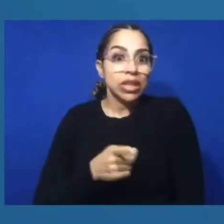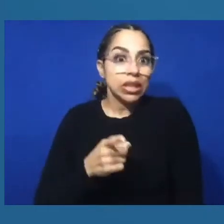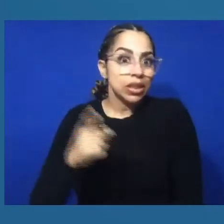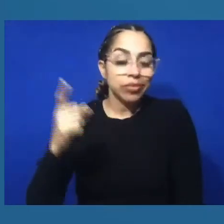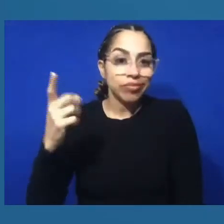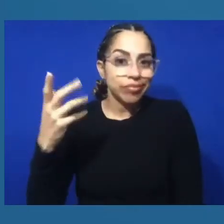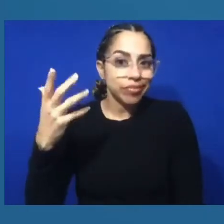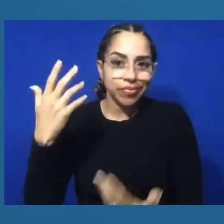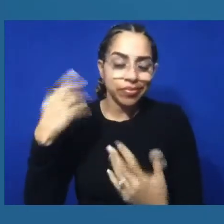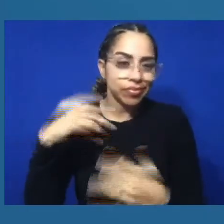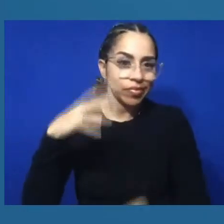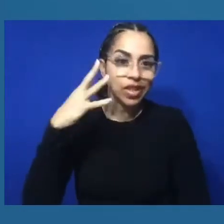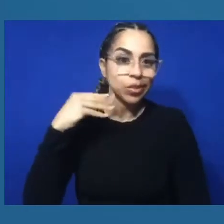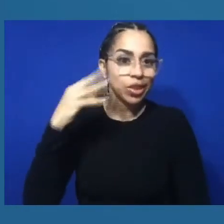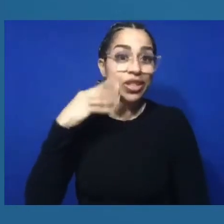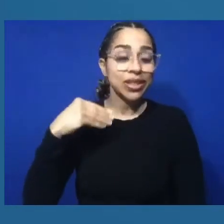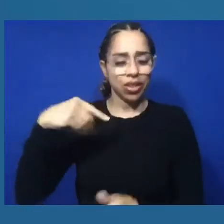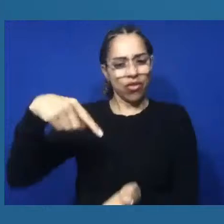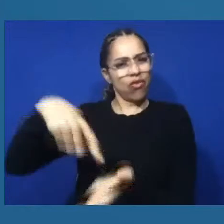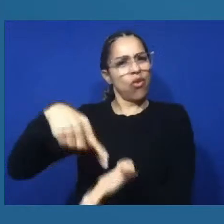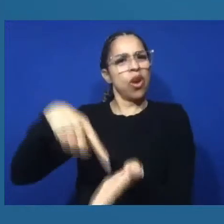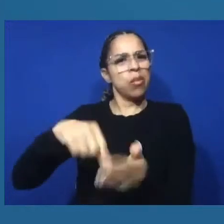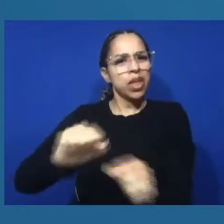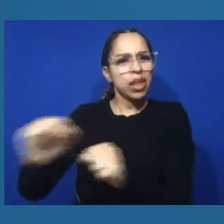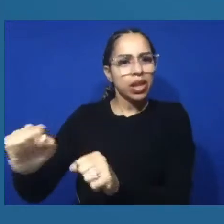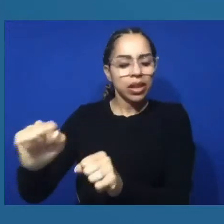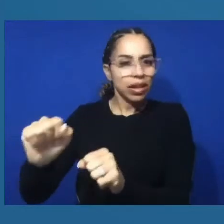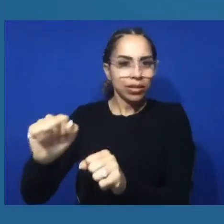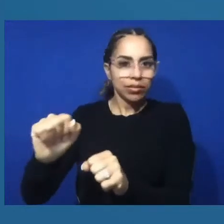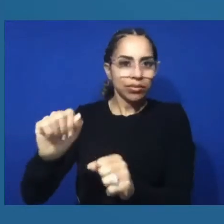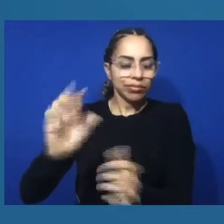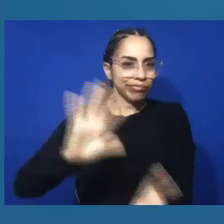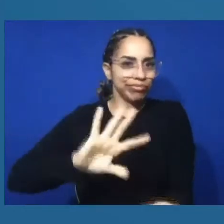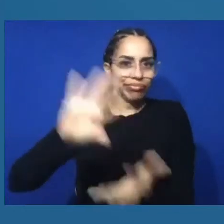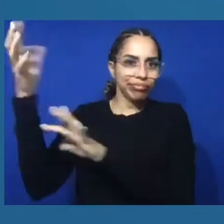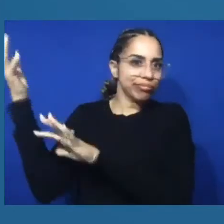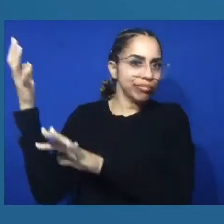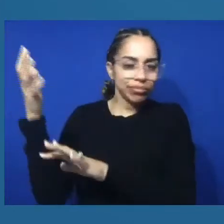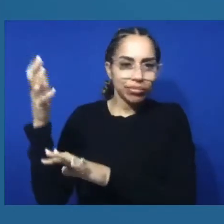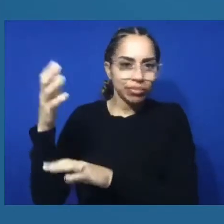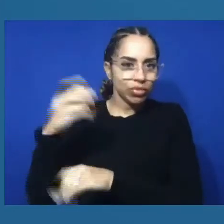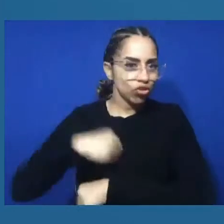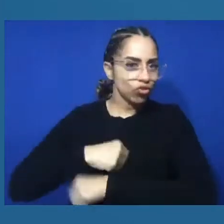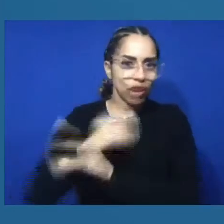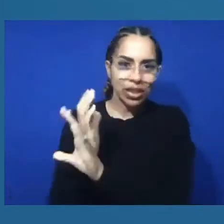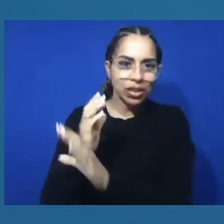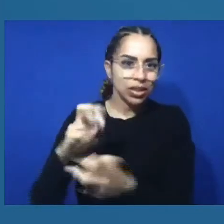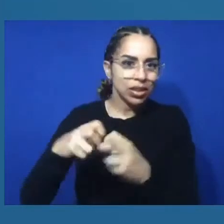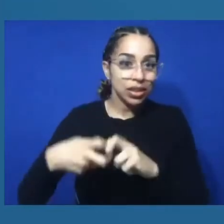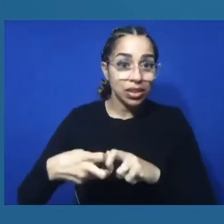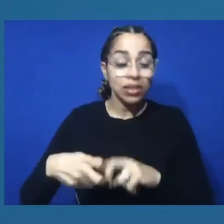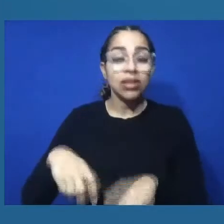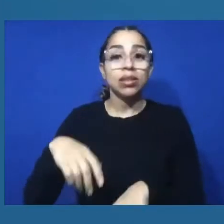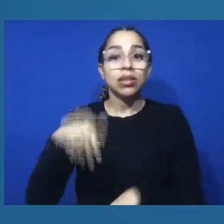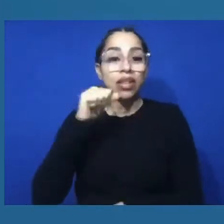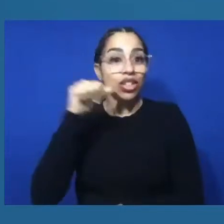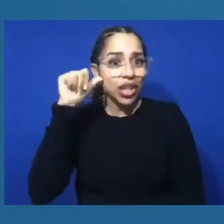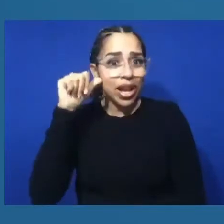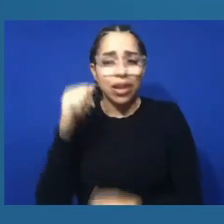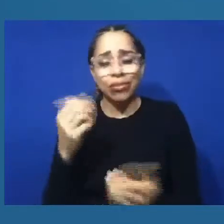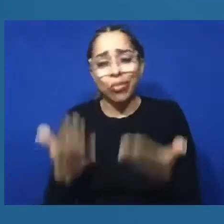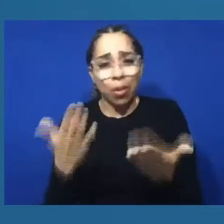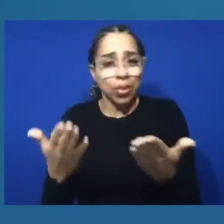an affordability crisis, and what I heard yesterday, I was listening, me and probably millions of others throughout the